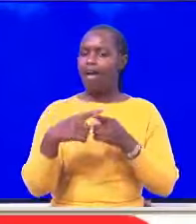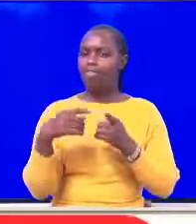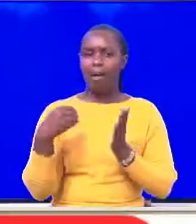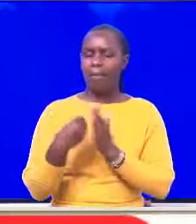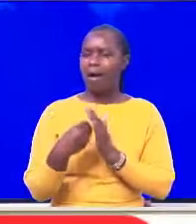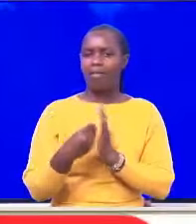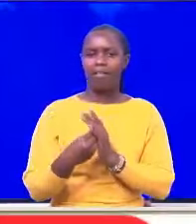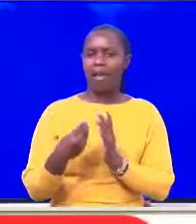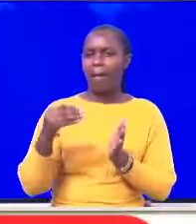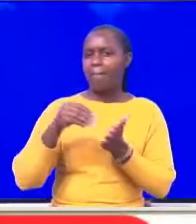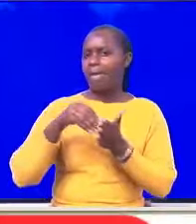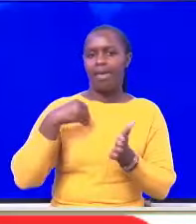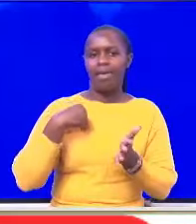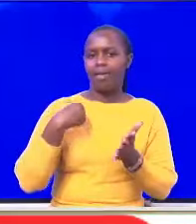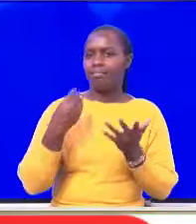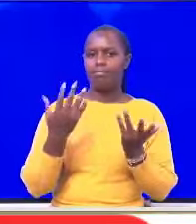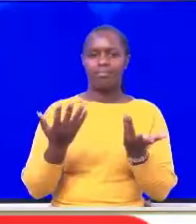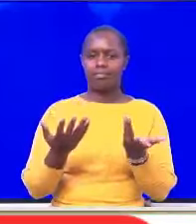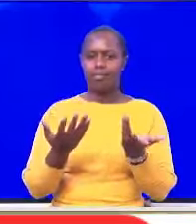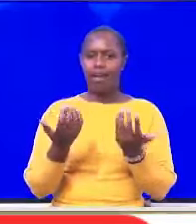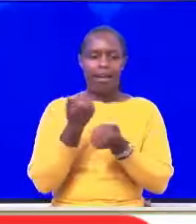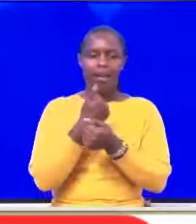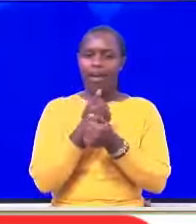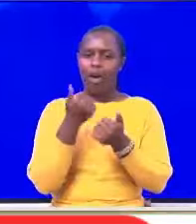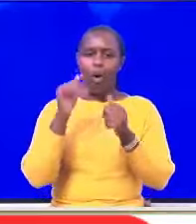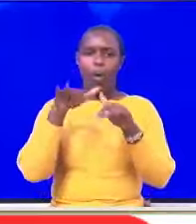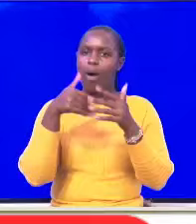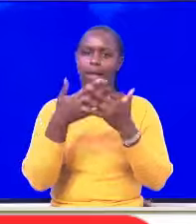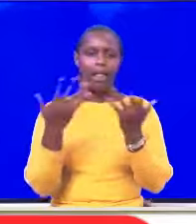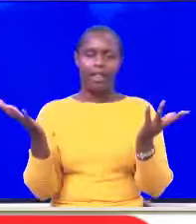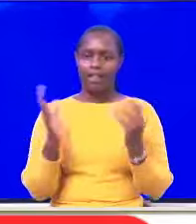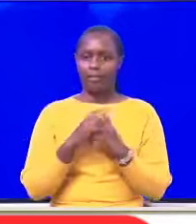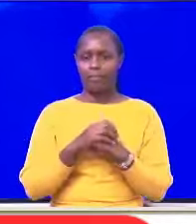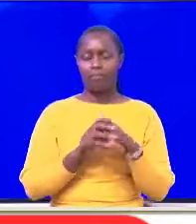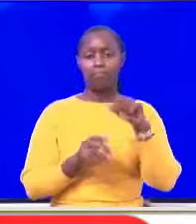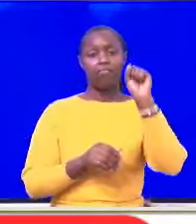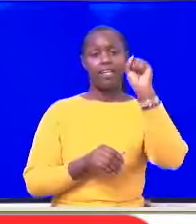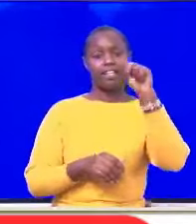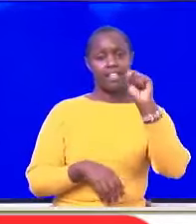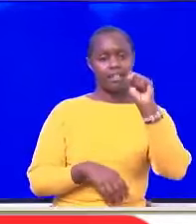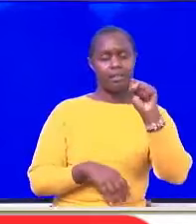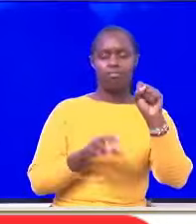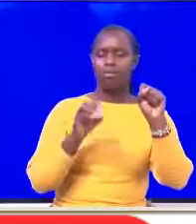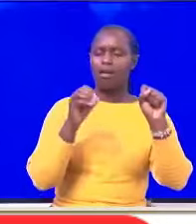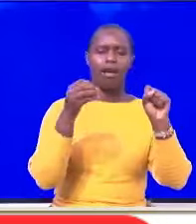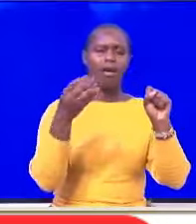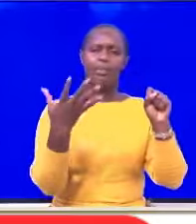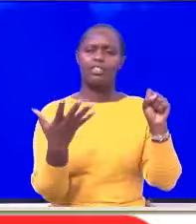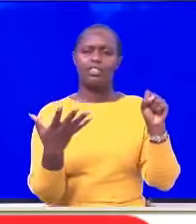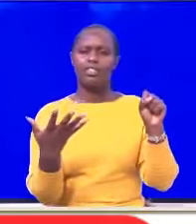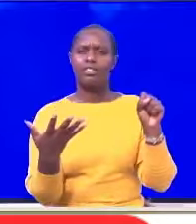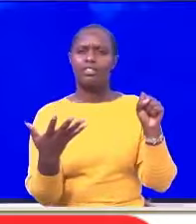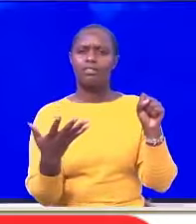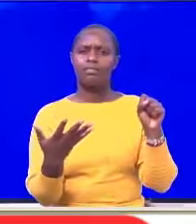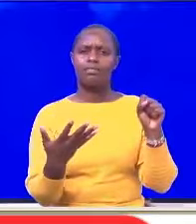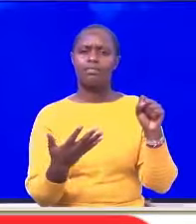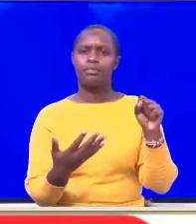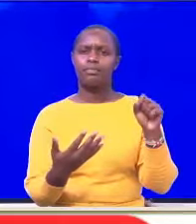diem or any money? Yes, I did. You did. How much did you receive?